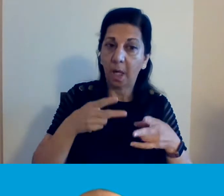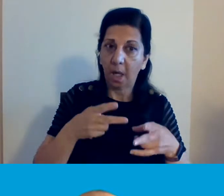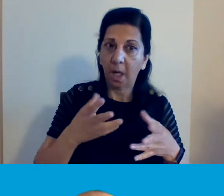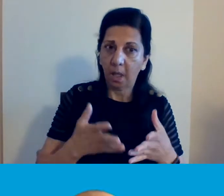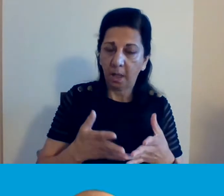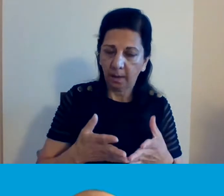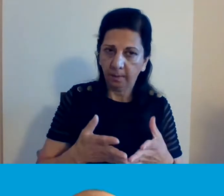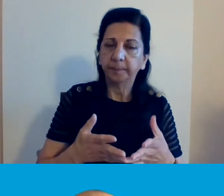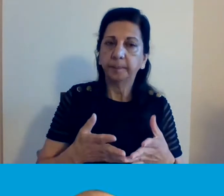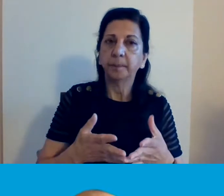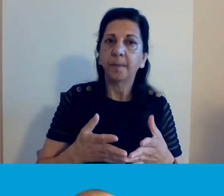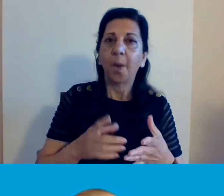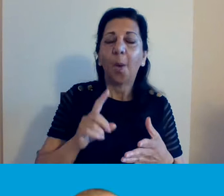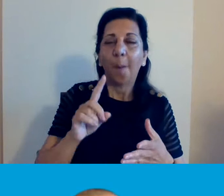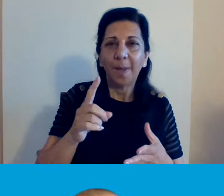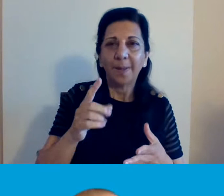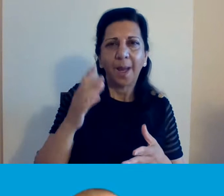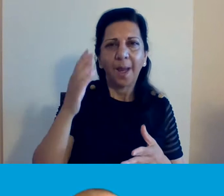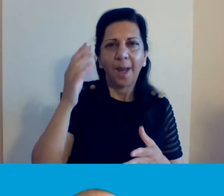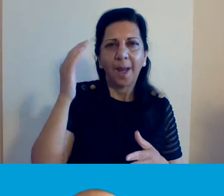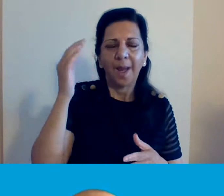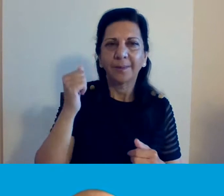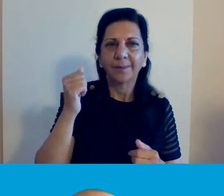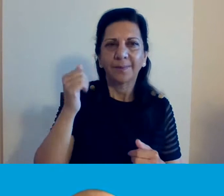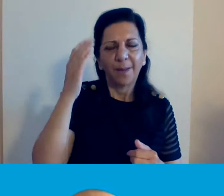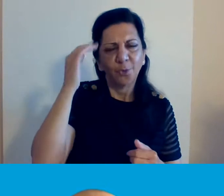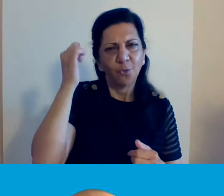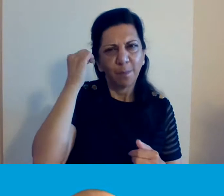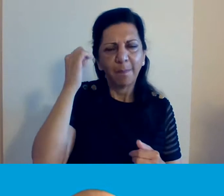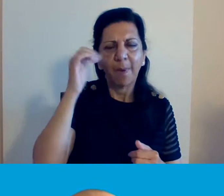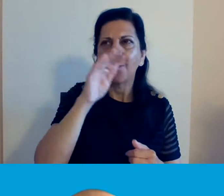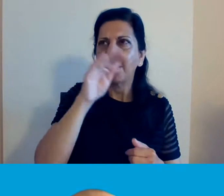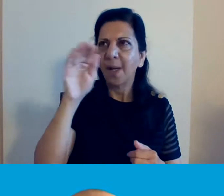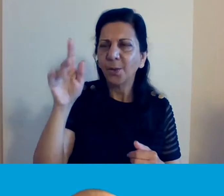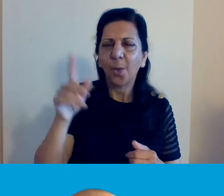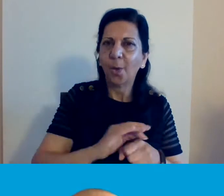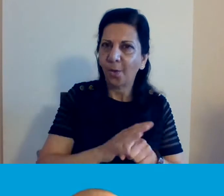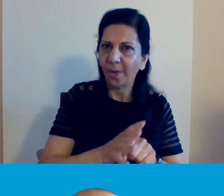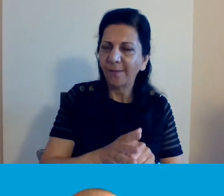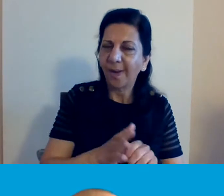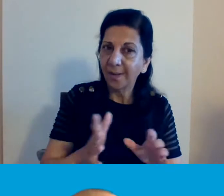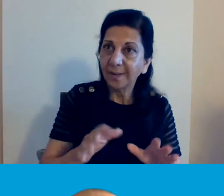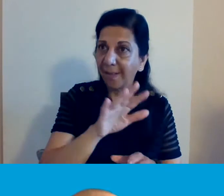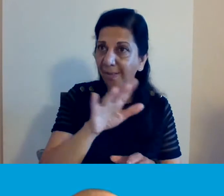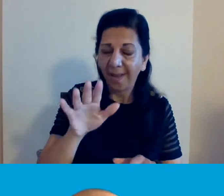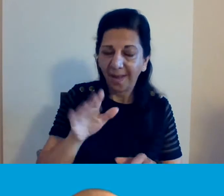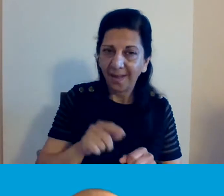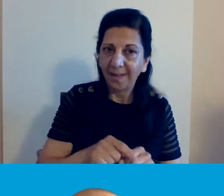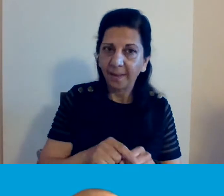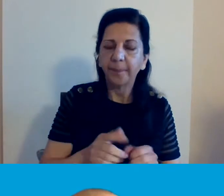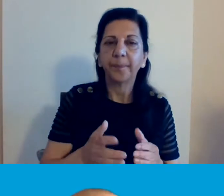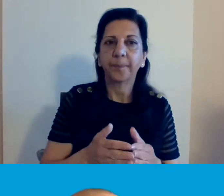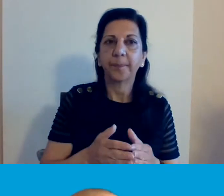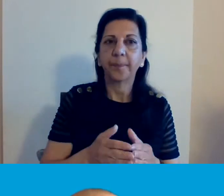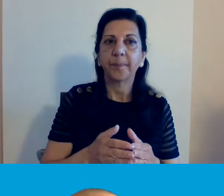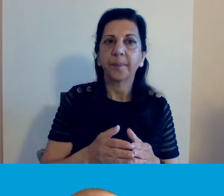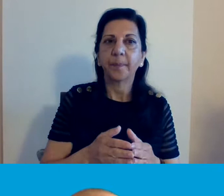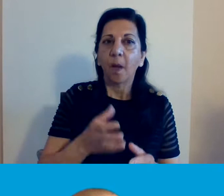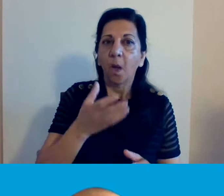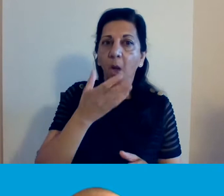the issues we have around COVID and access to surgeries. I think our flu clinics in each surgery have probably